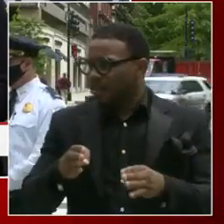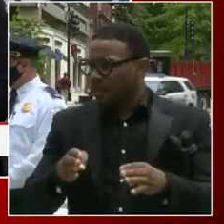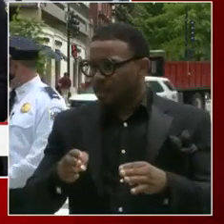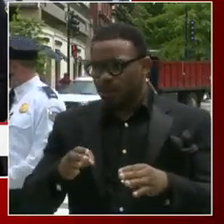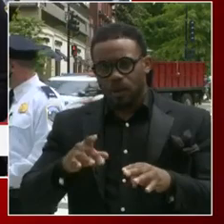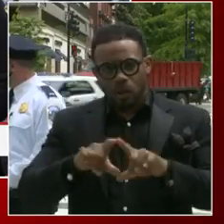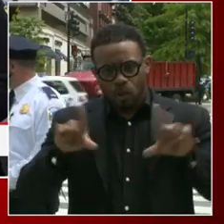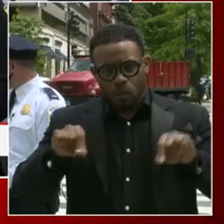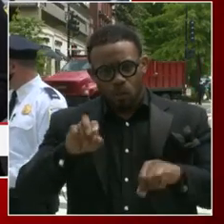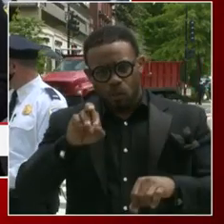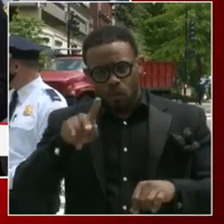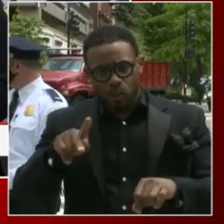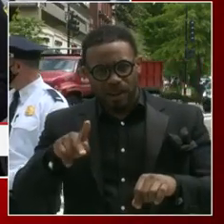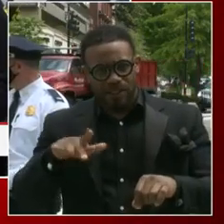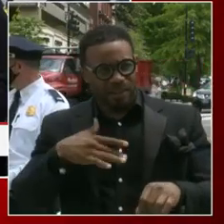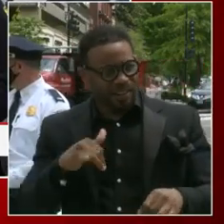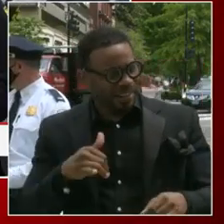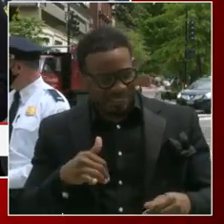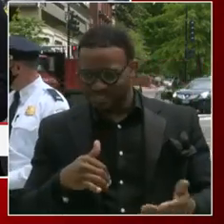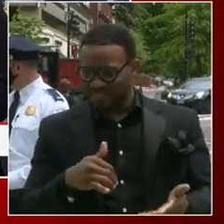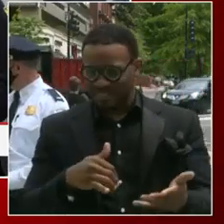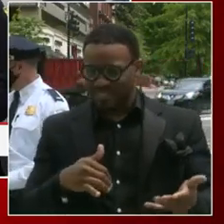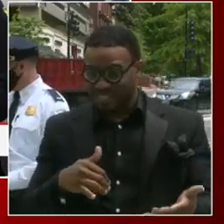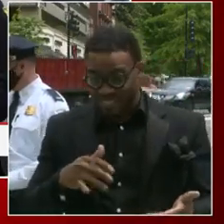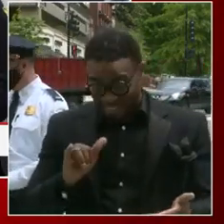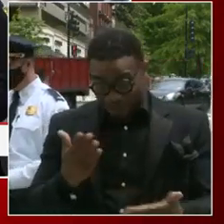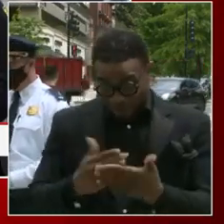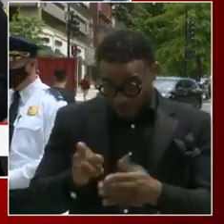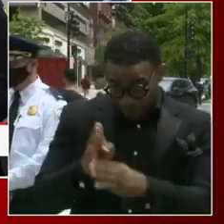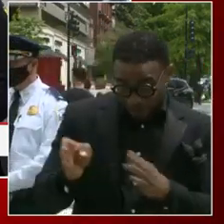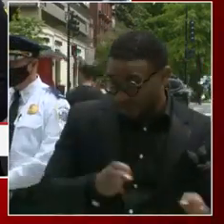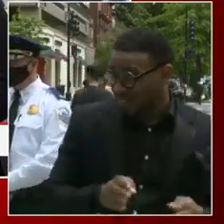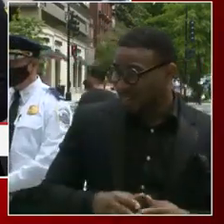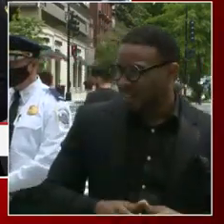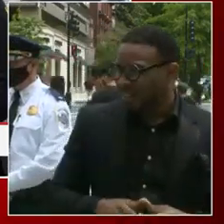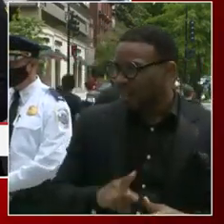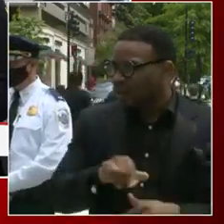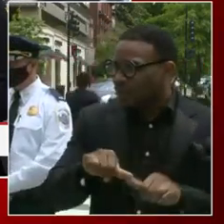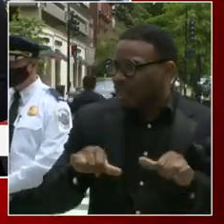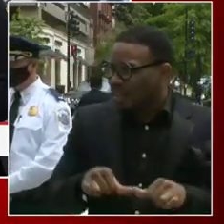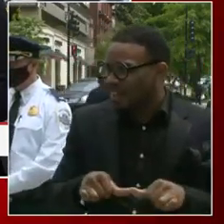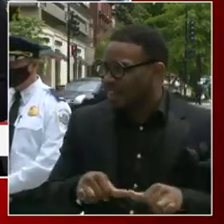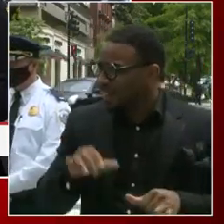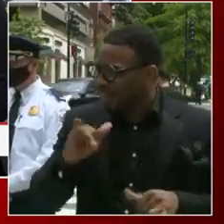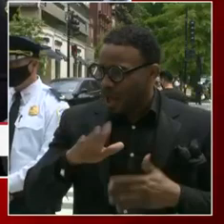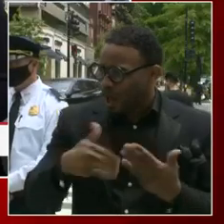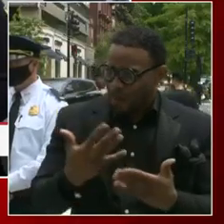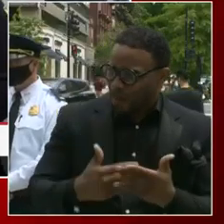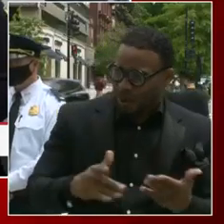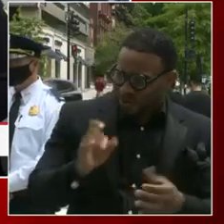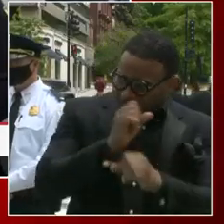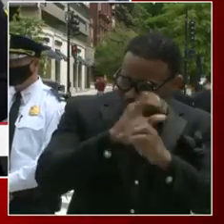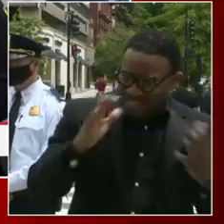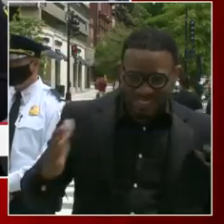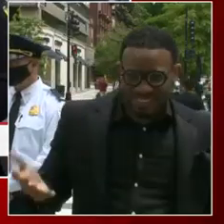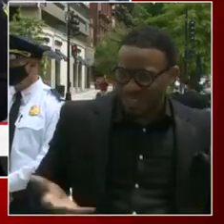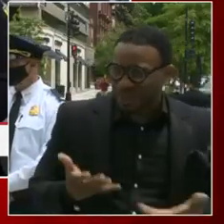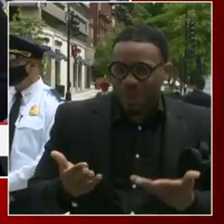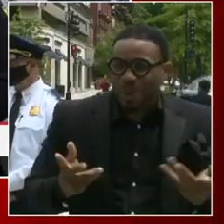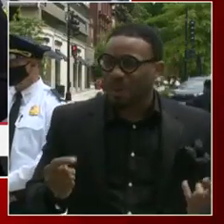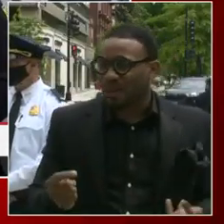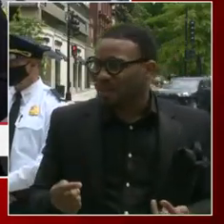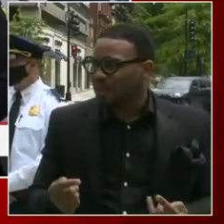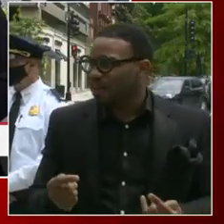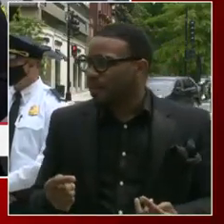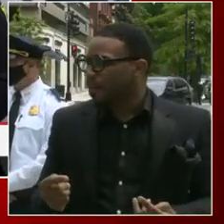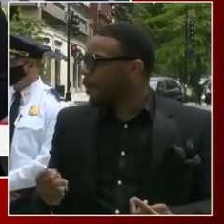in. If you go to like the intersection of 8th and Pennsylvania Avenue Southeast, those areas, is that all part of this, or it there's such do you